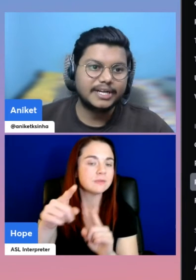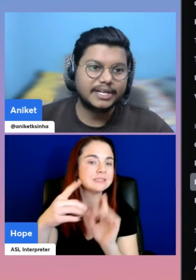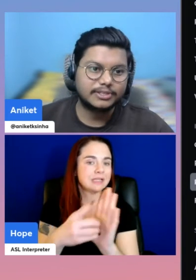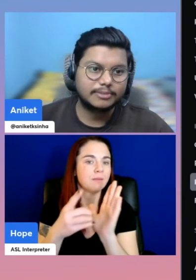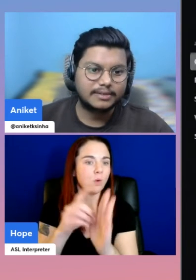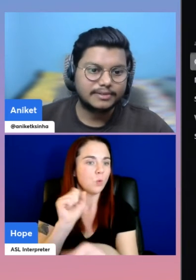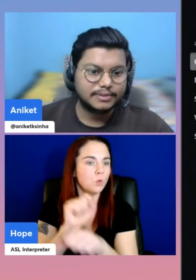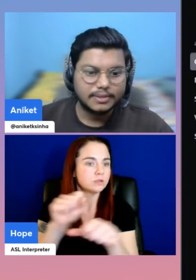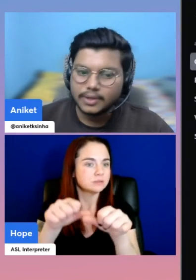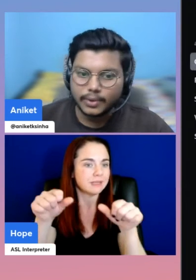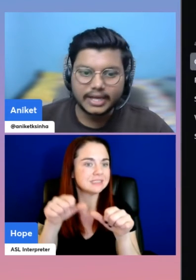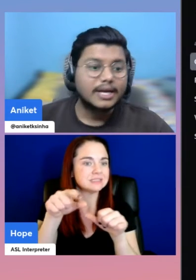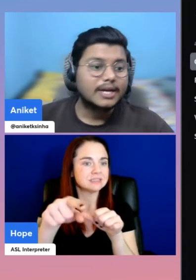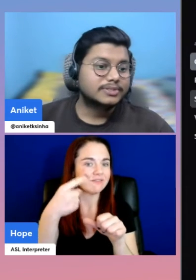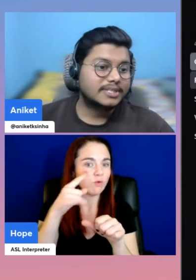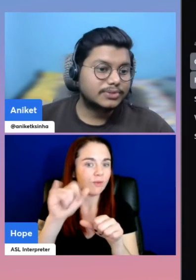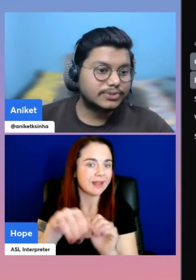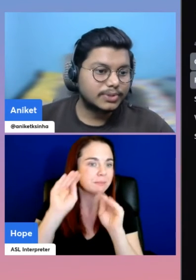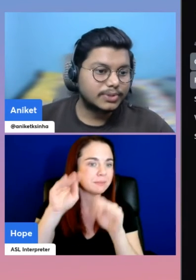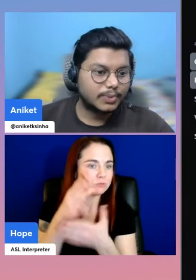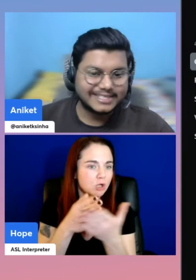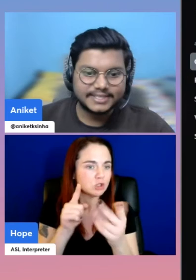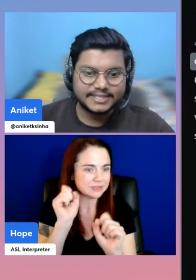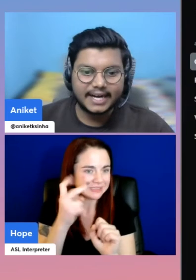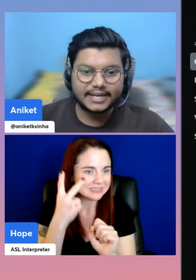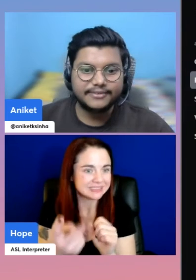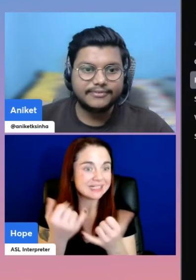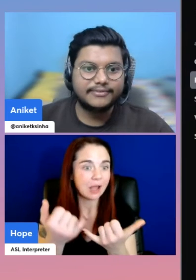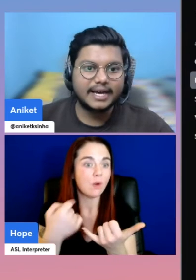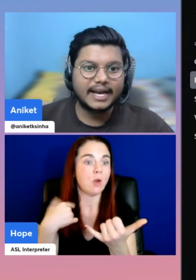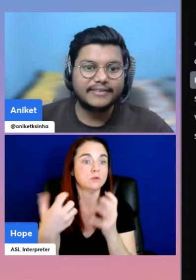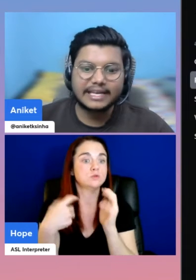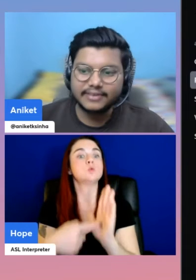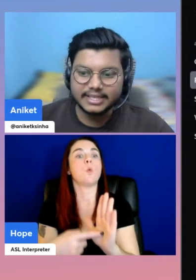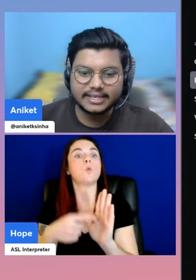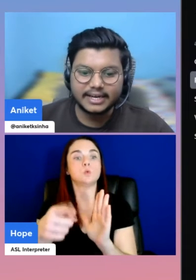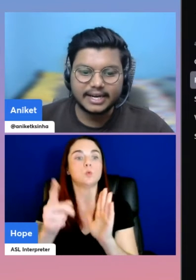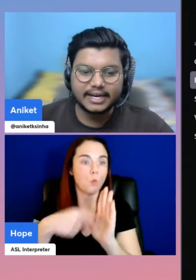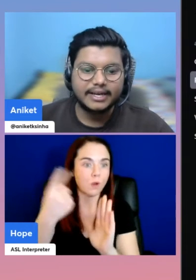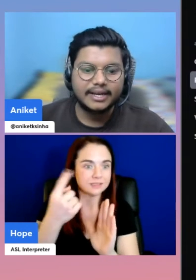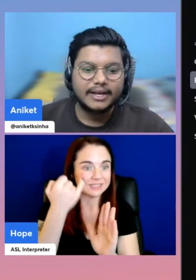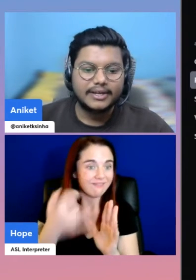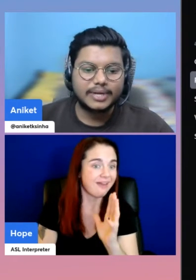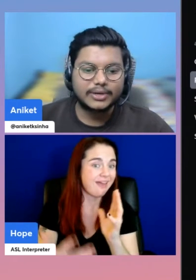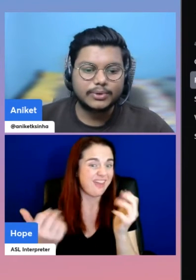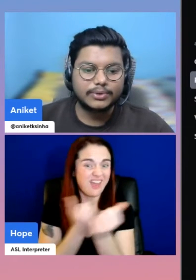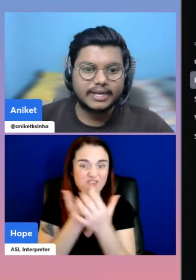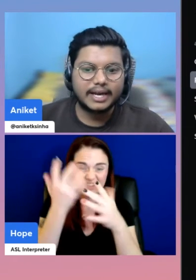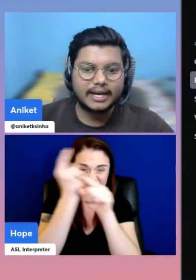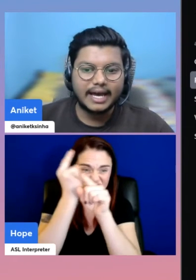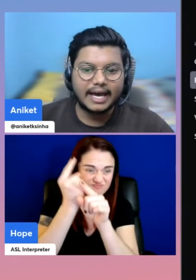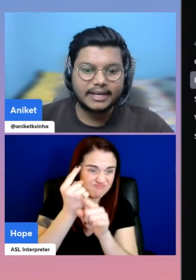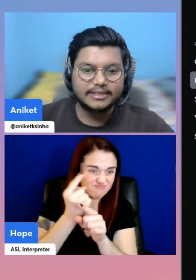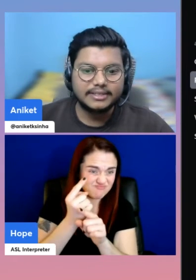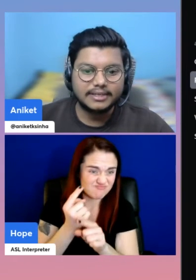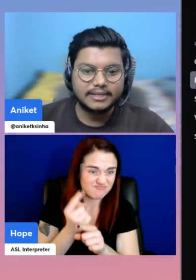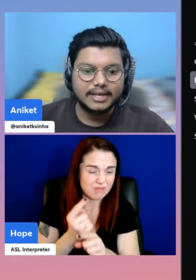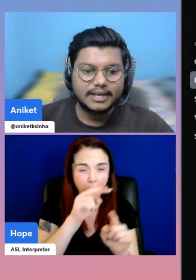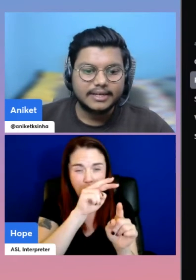the implementation part. Okay, so just to show you once that if we are having everything correct, you can go to the run,